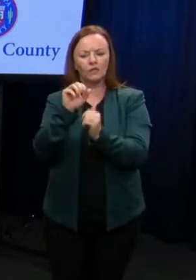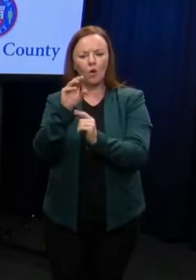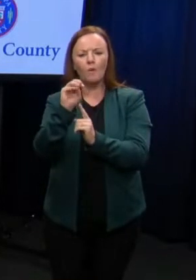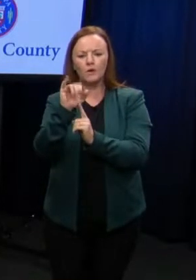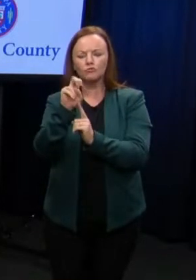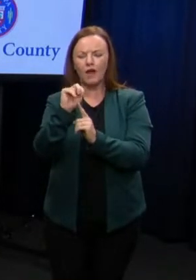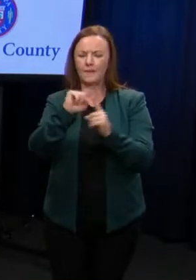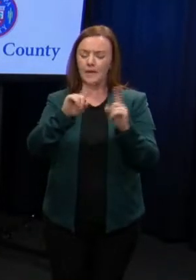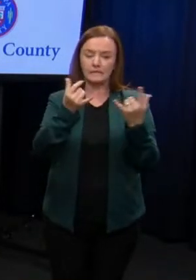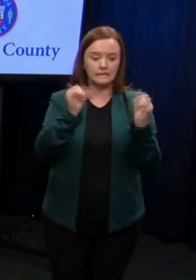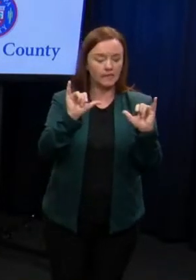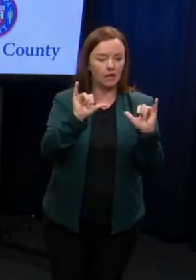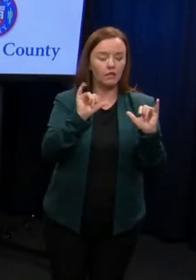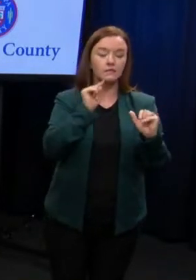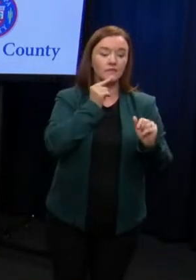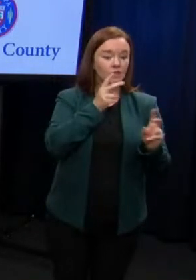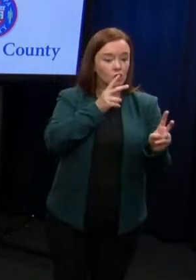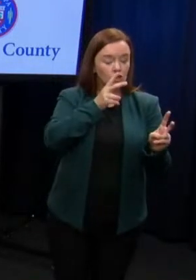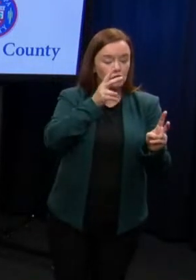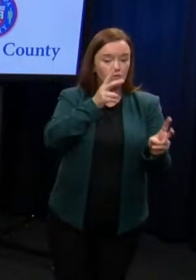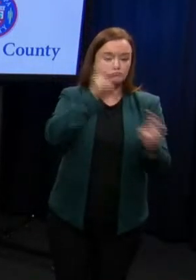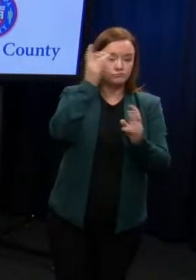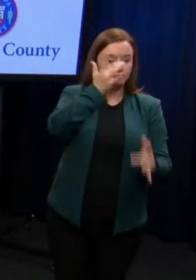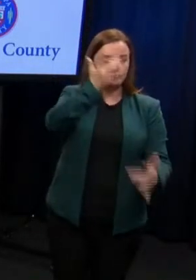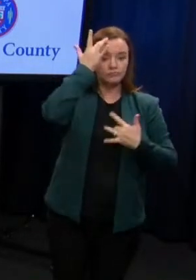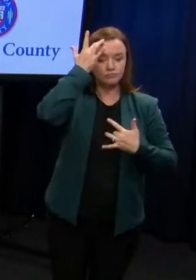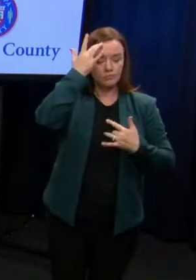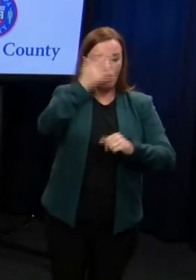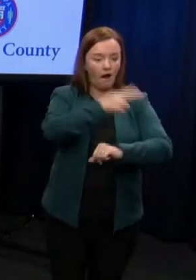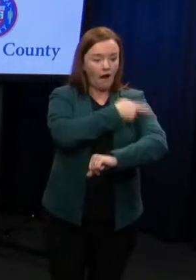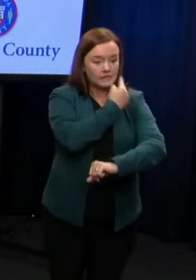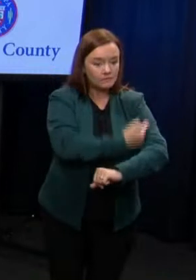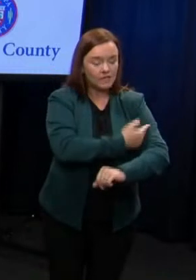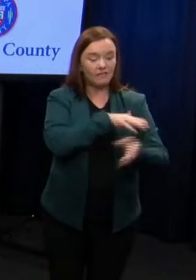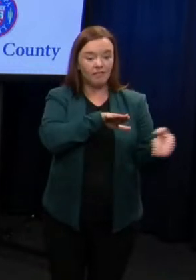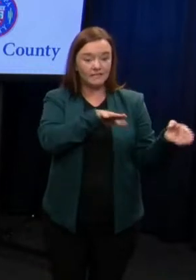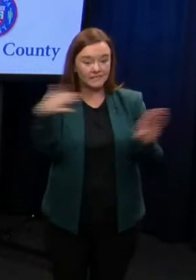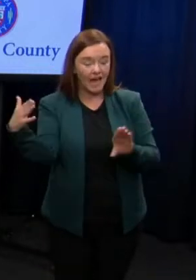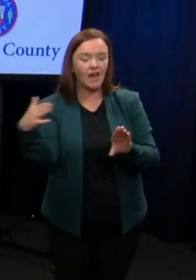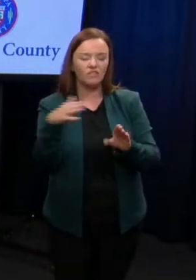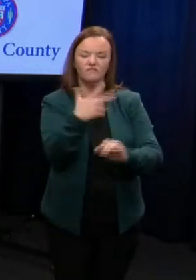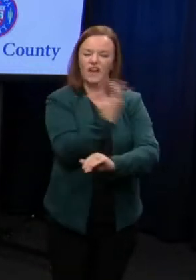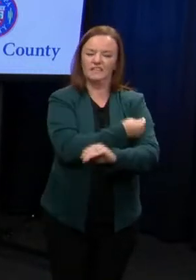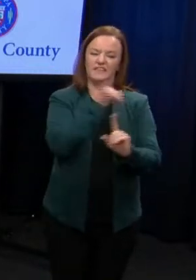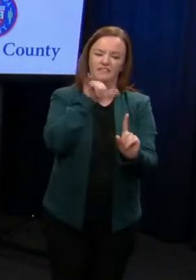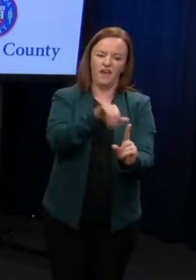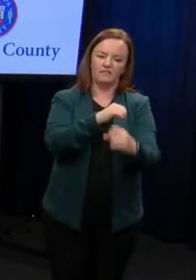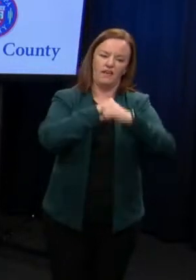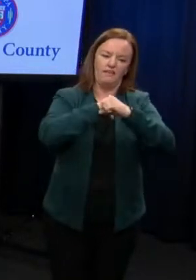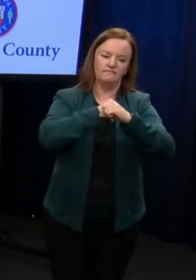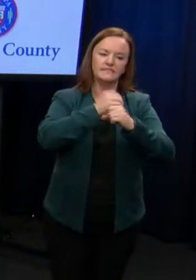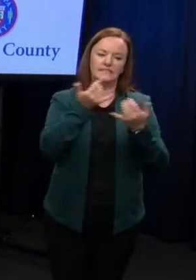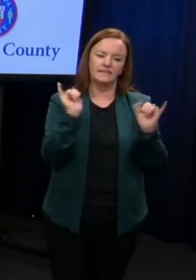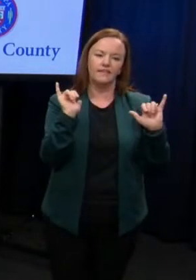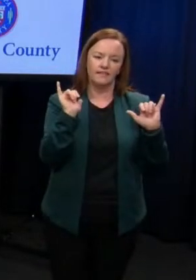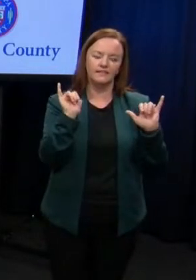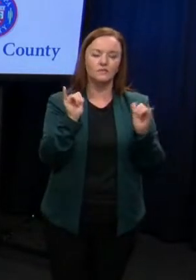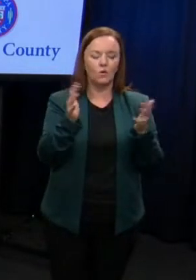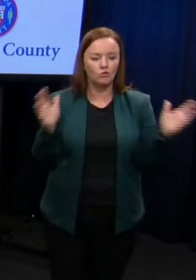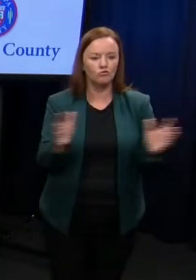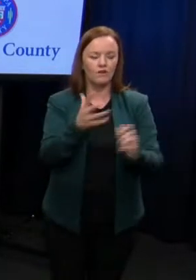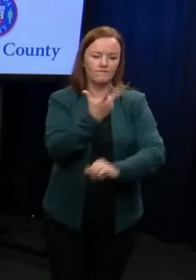disease, hospitalization, and death. So that's why we strongly encourage people to go out and get fully vaccinated or boosted. Thank